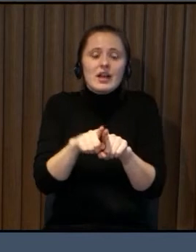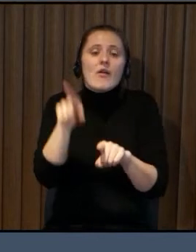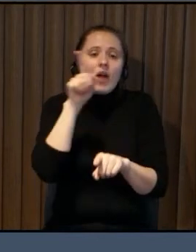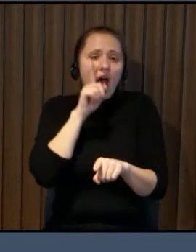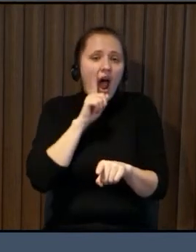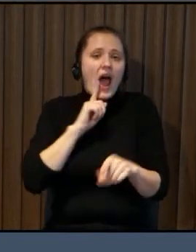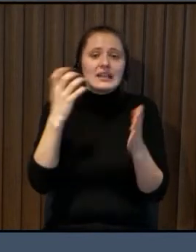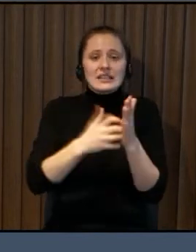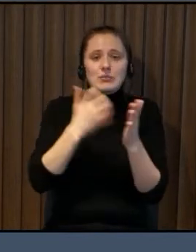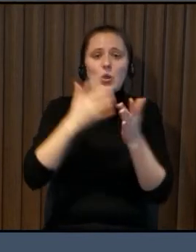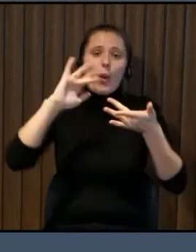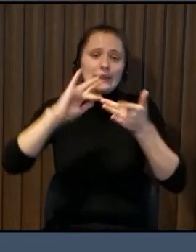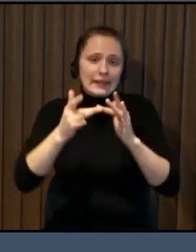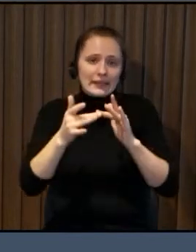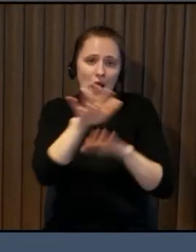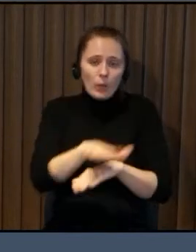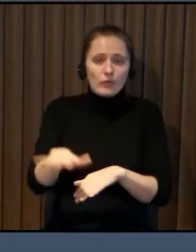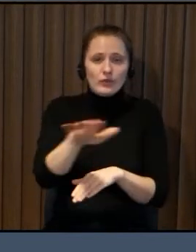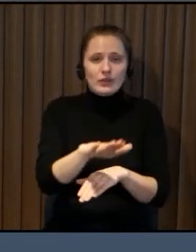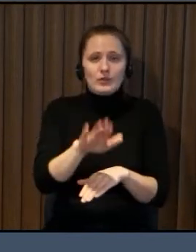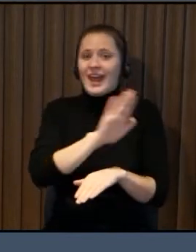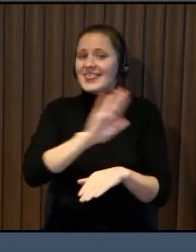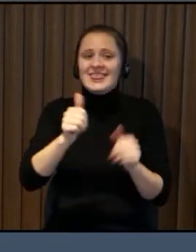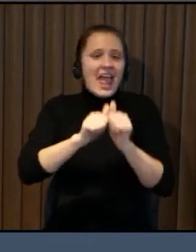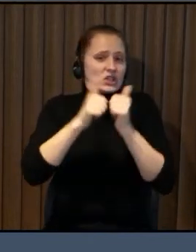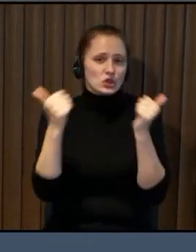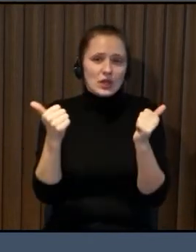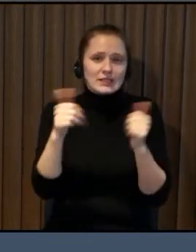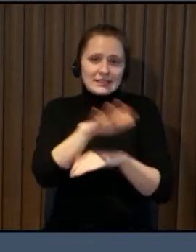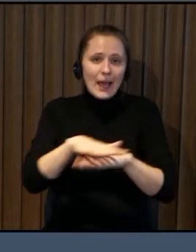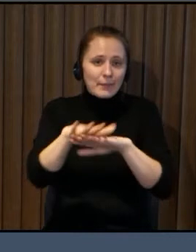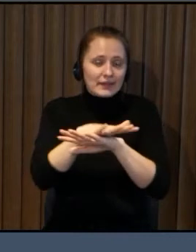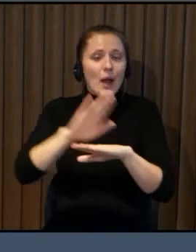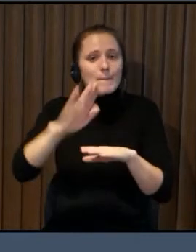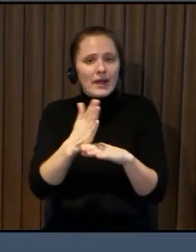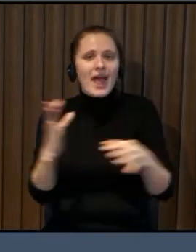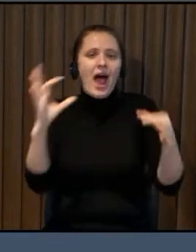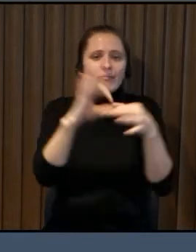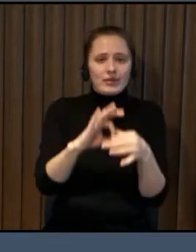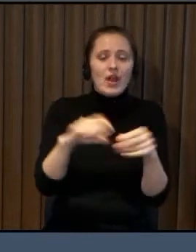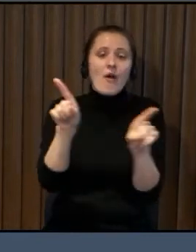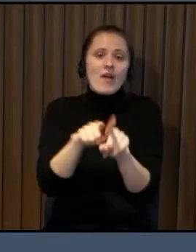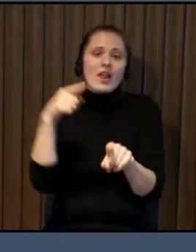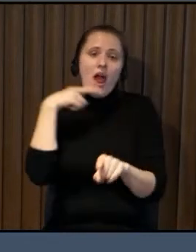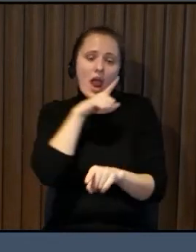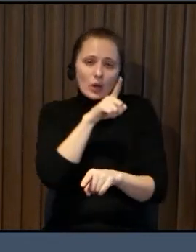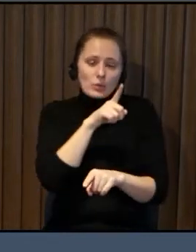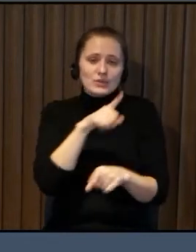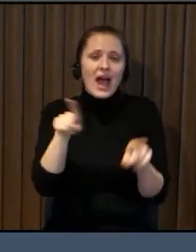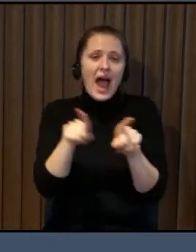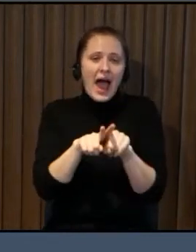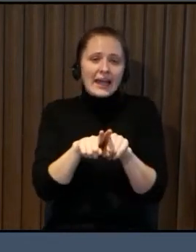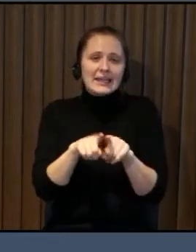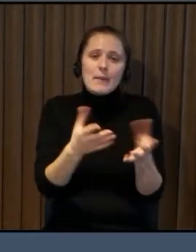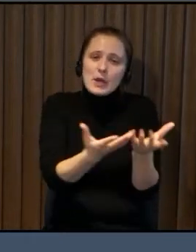the interface which is convenient for him, and also the same for other people with some maybe mental